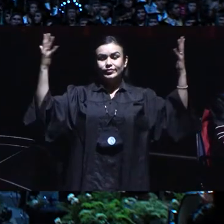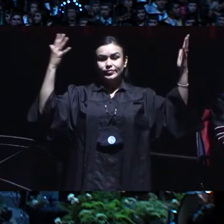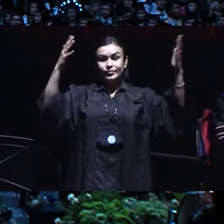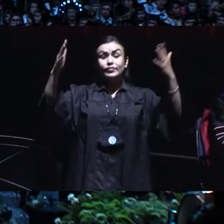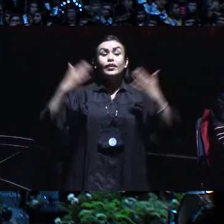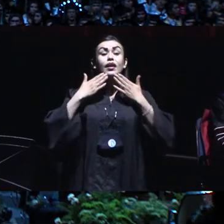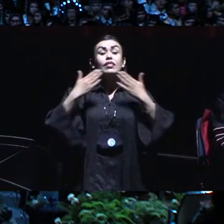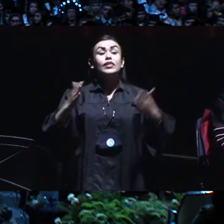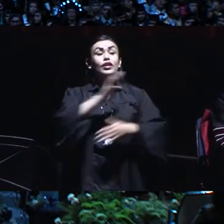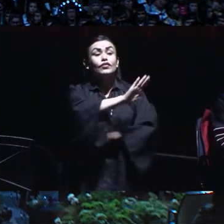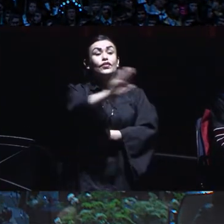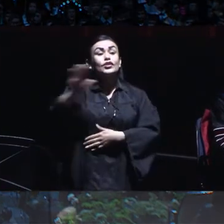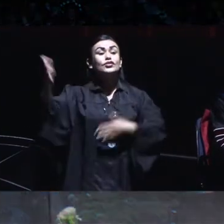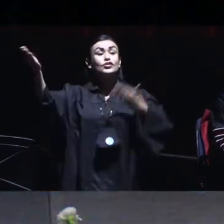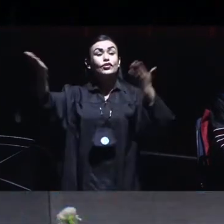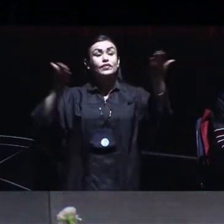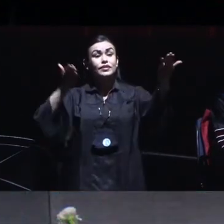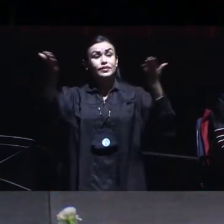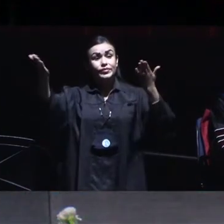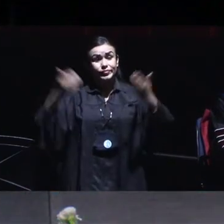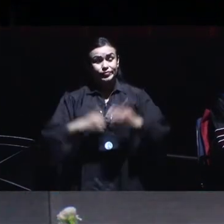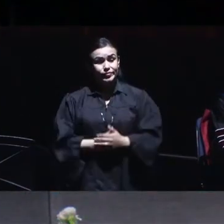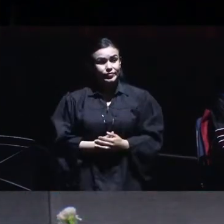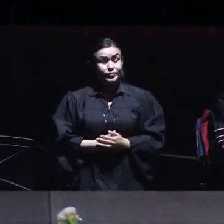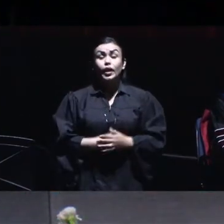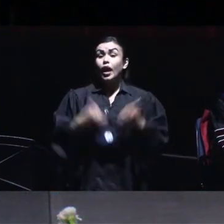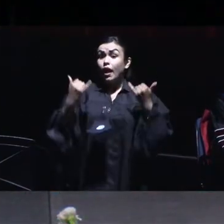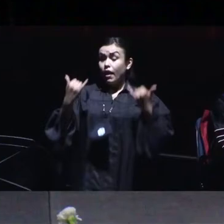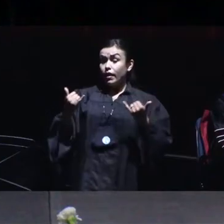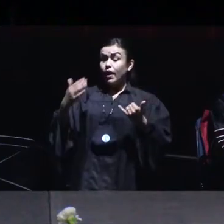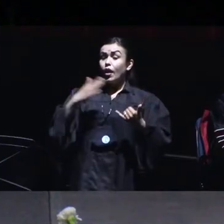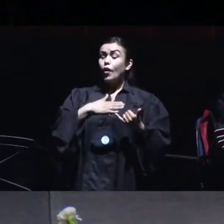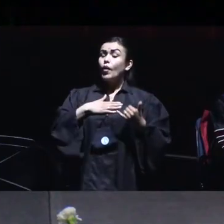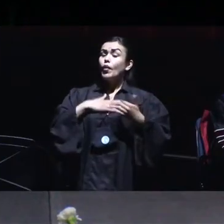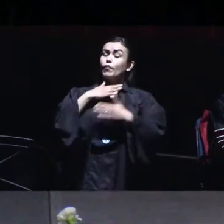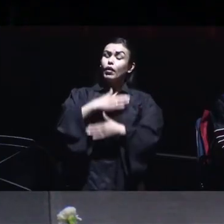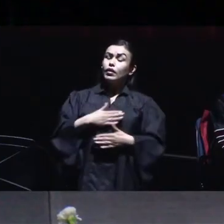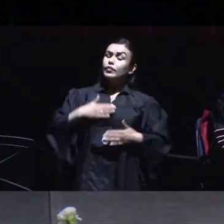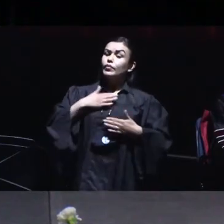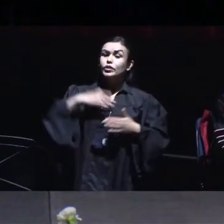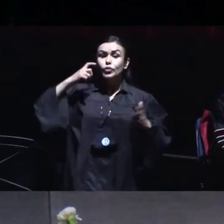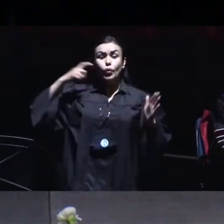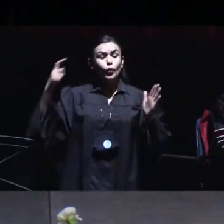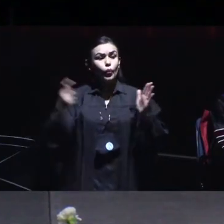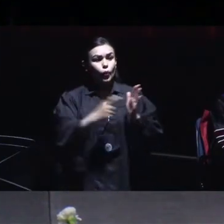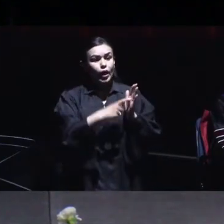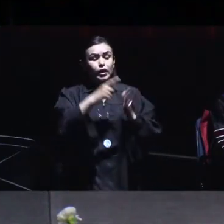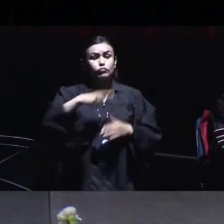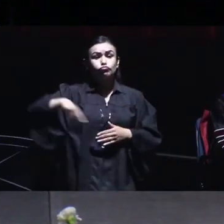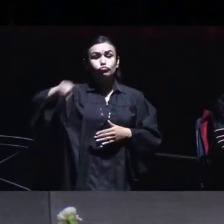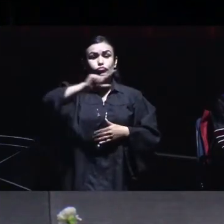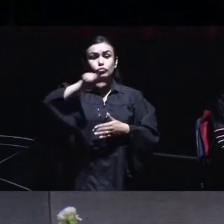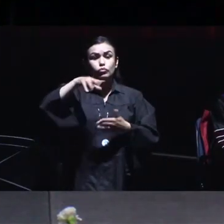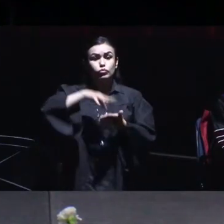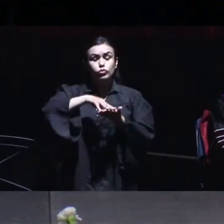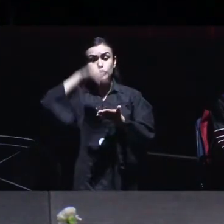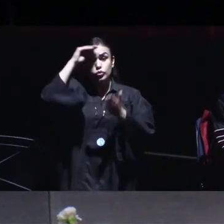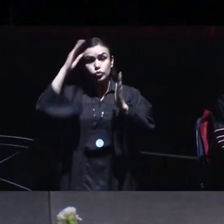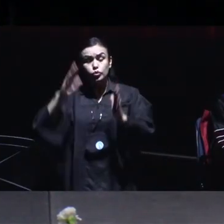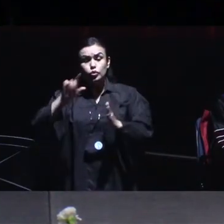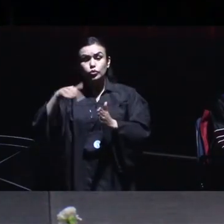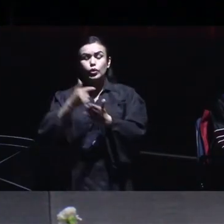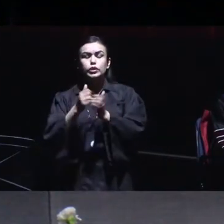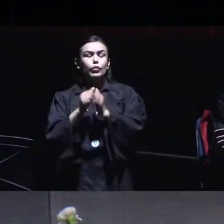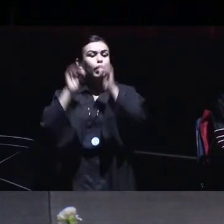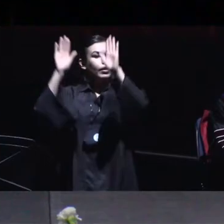Thank you for your service. Now gives me great pleasure to recognize those students graduating with outstanding